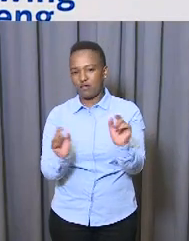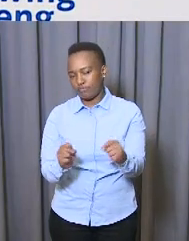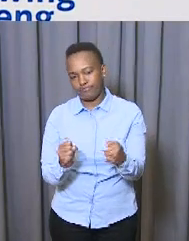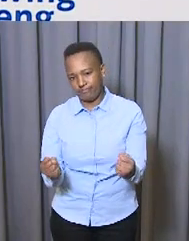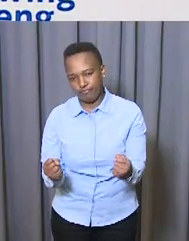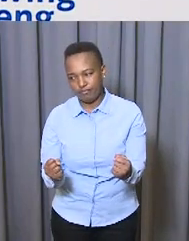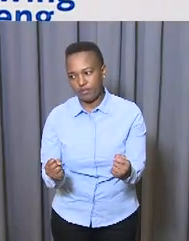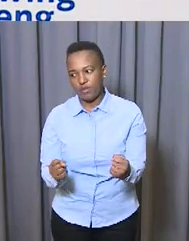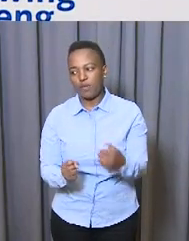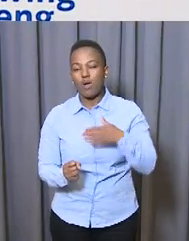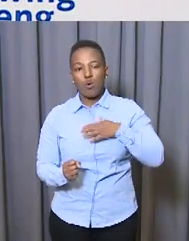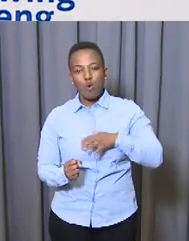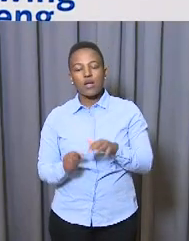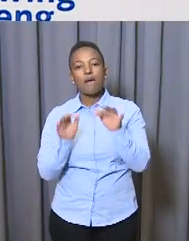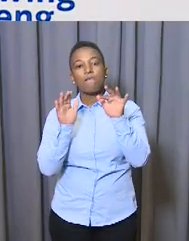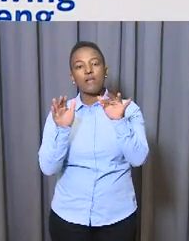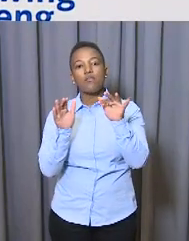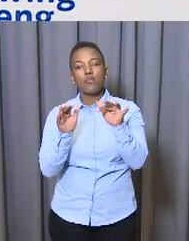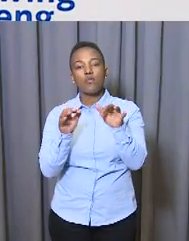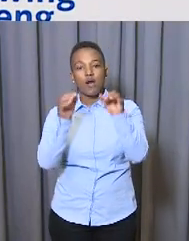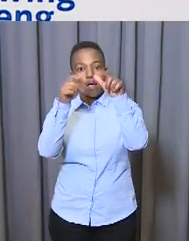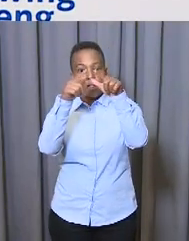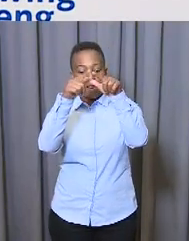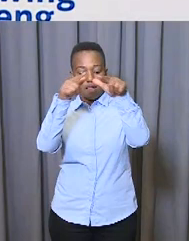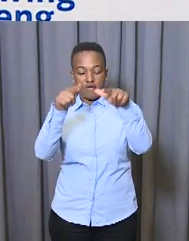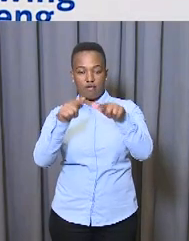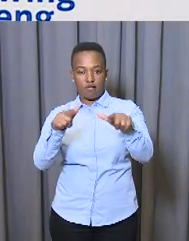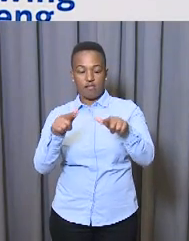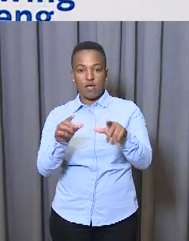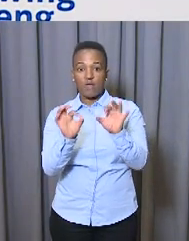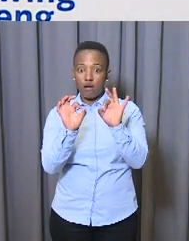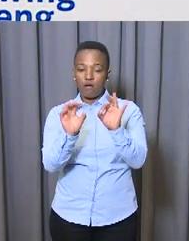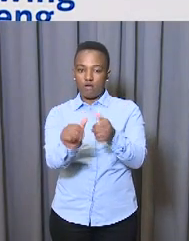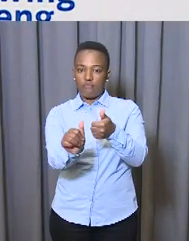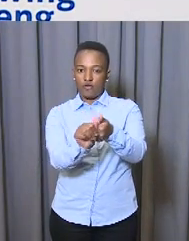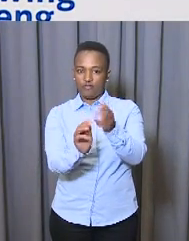to know that the greater levels of compliance with